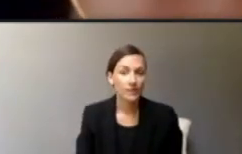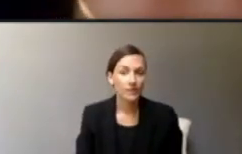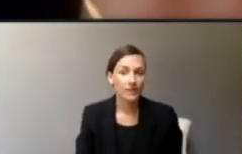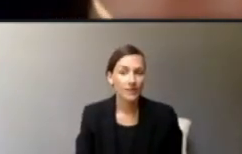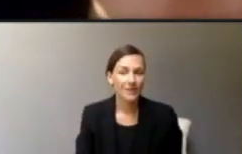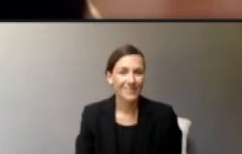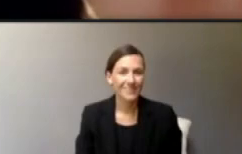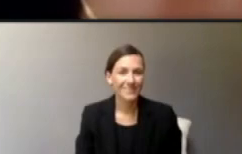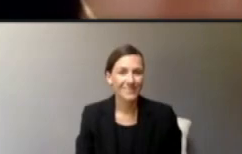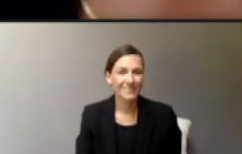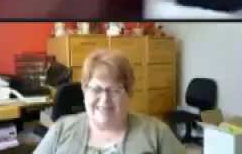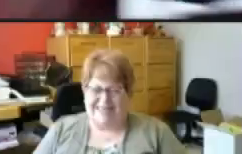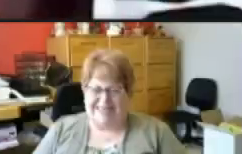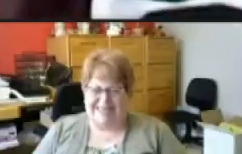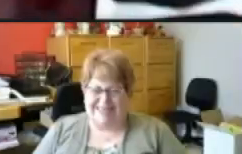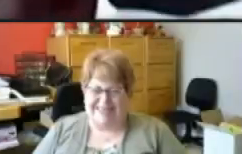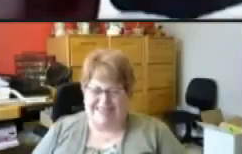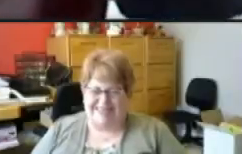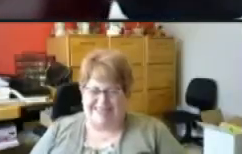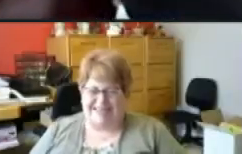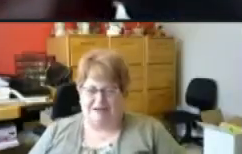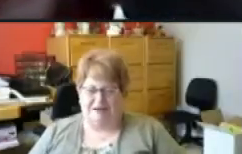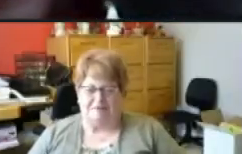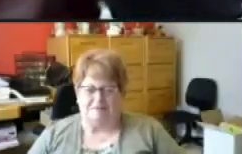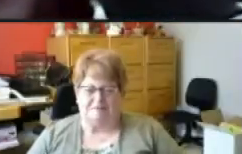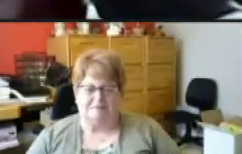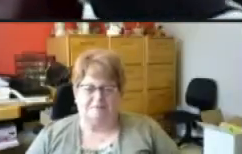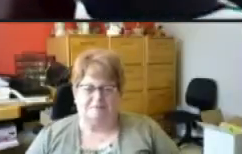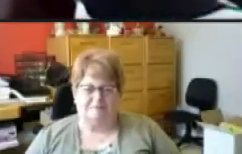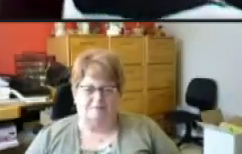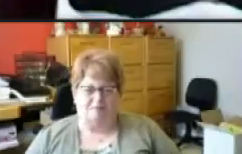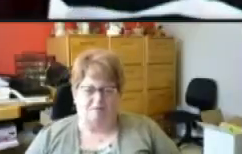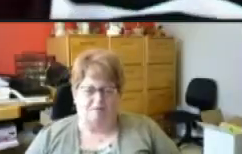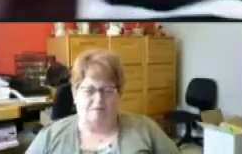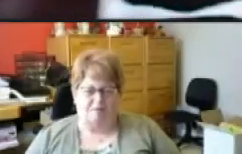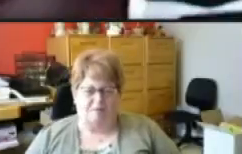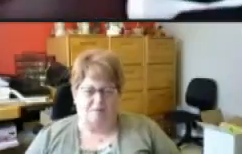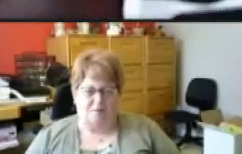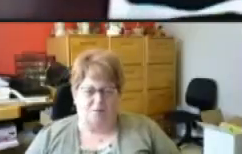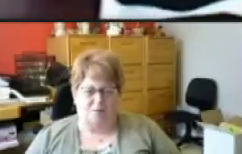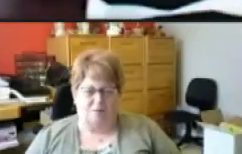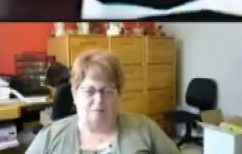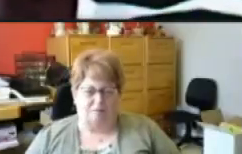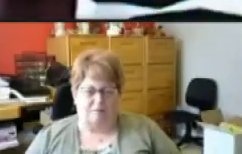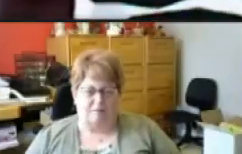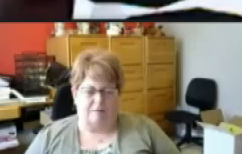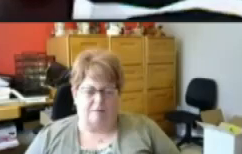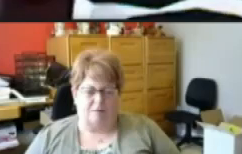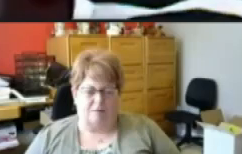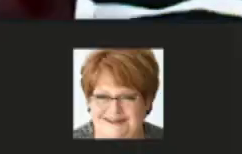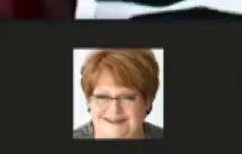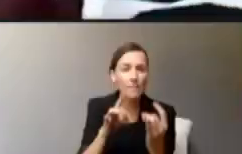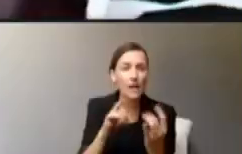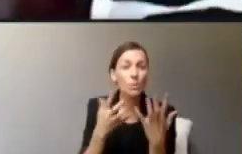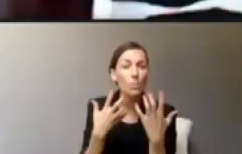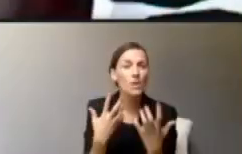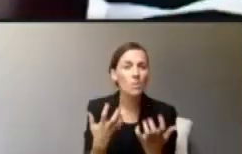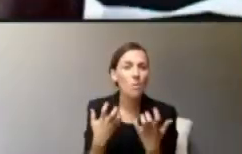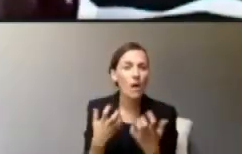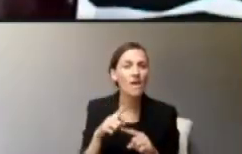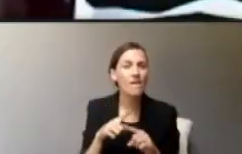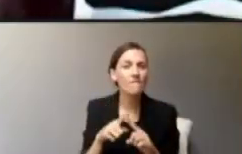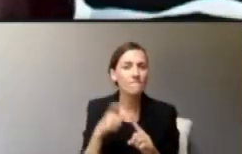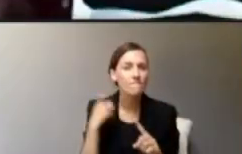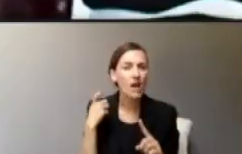And you're on mute. Yes, sure. So what kind of, you're asking about what kind of feedback we would like from different segments